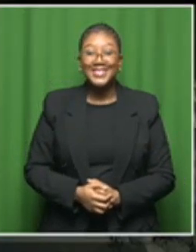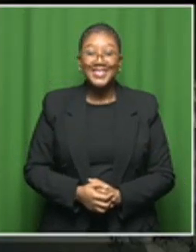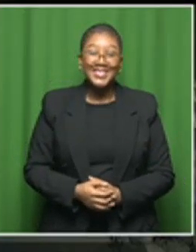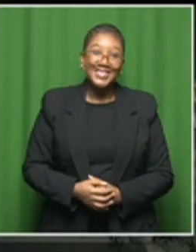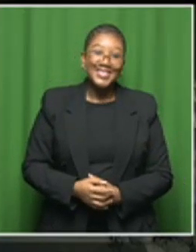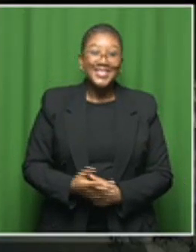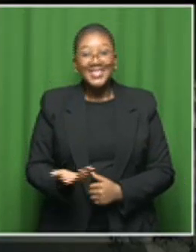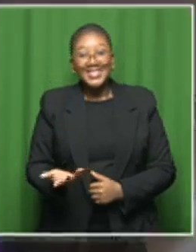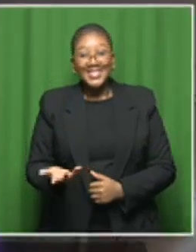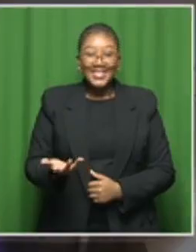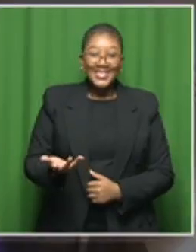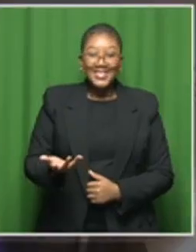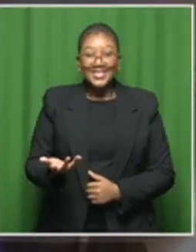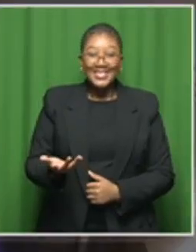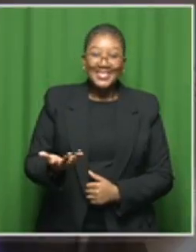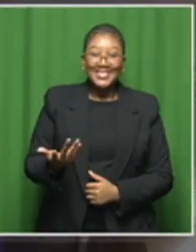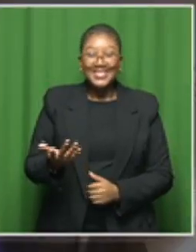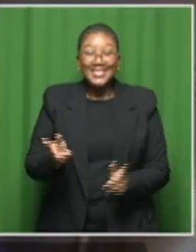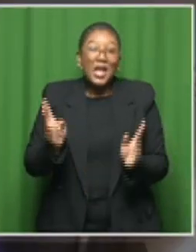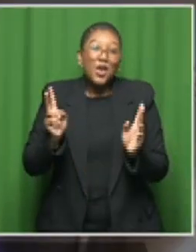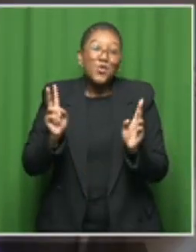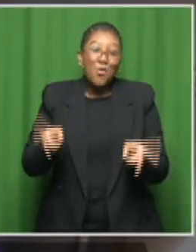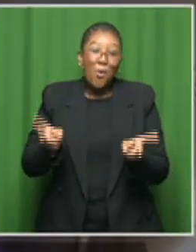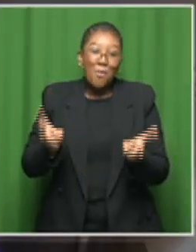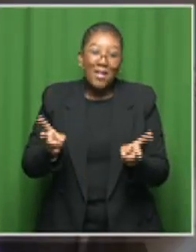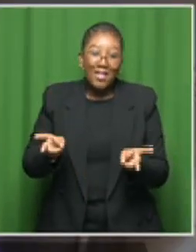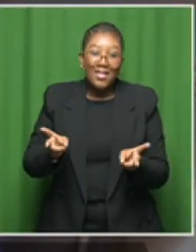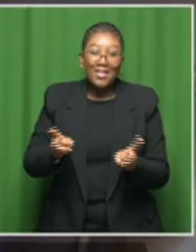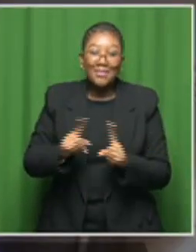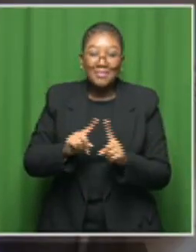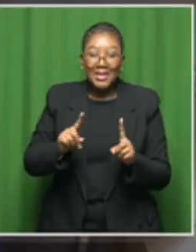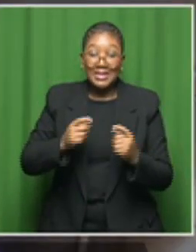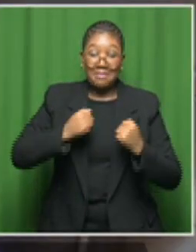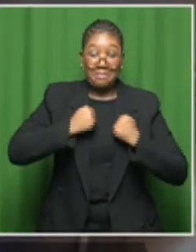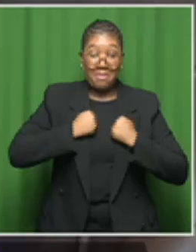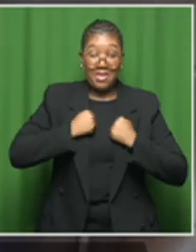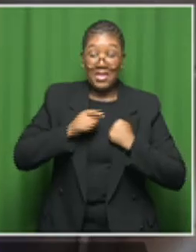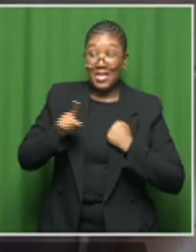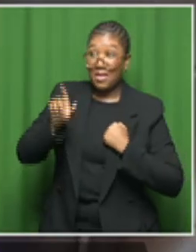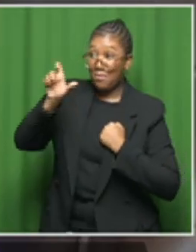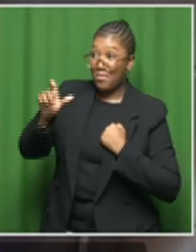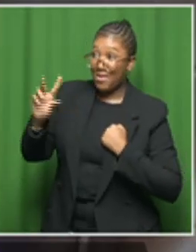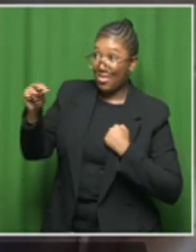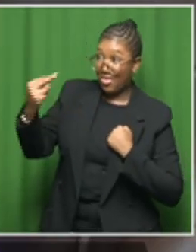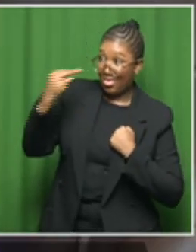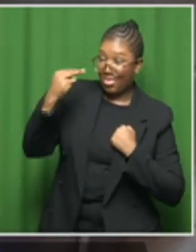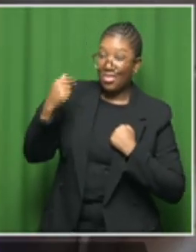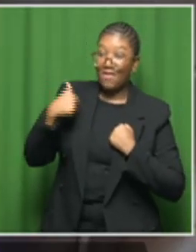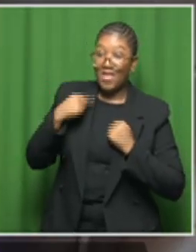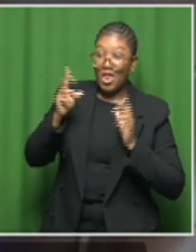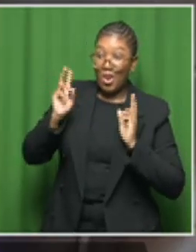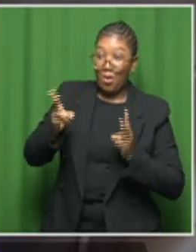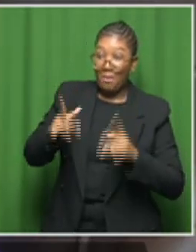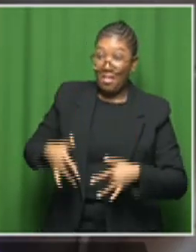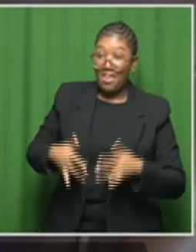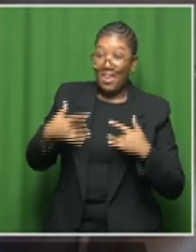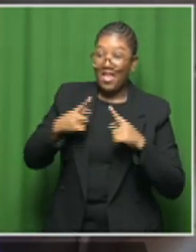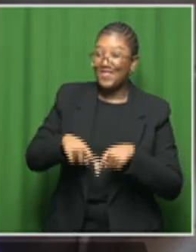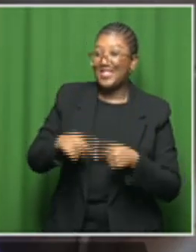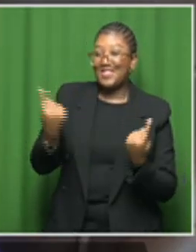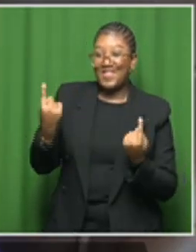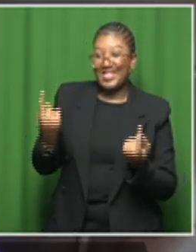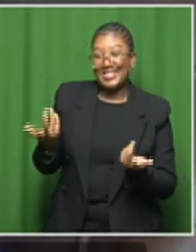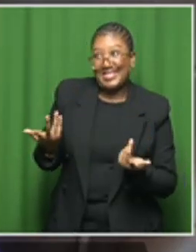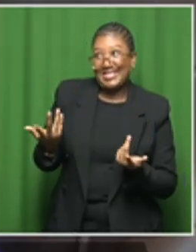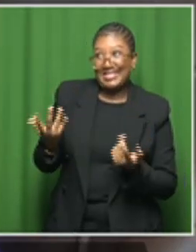I don't, well, normal looks not normal with a person living with lupus. Yeah. I often say to, the people around me that